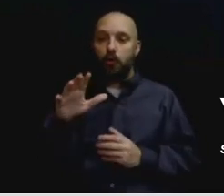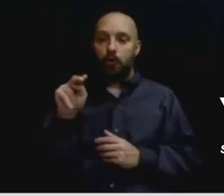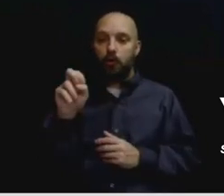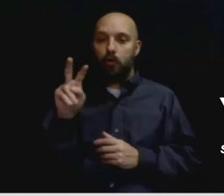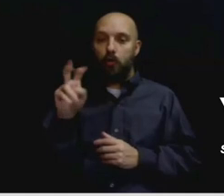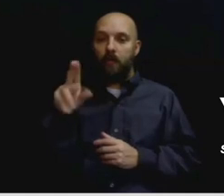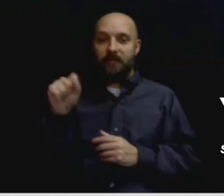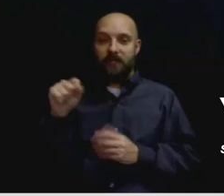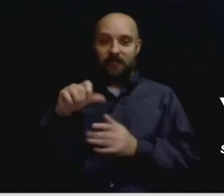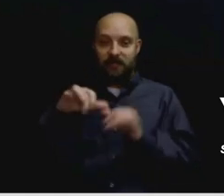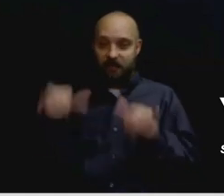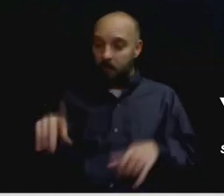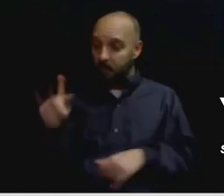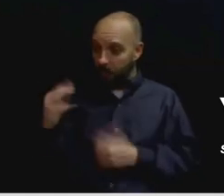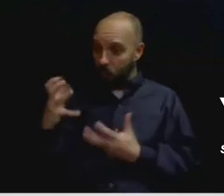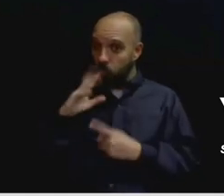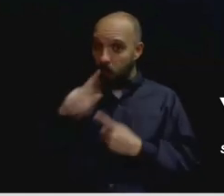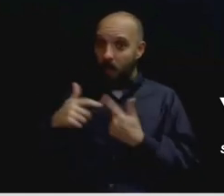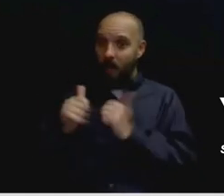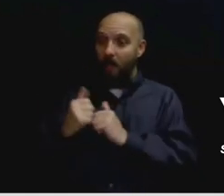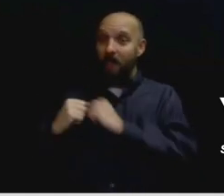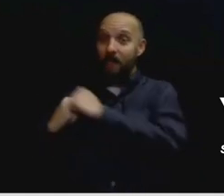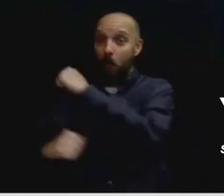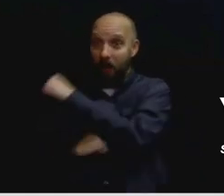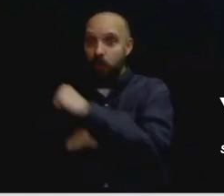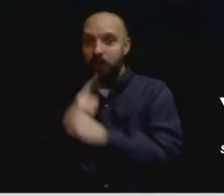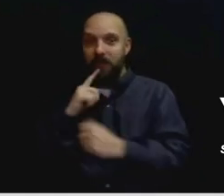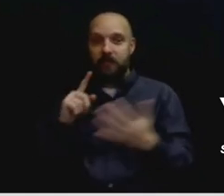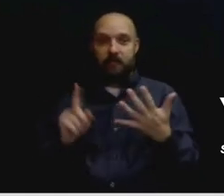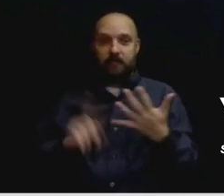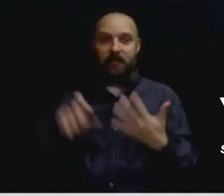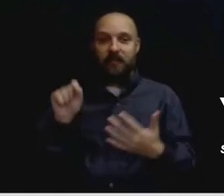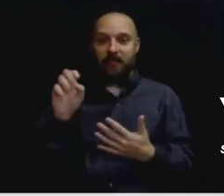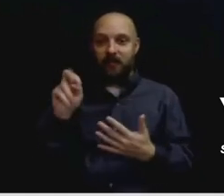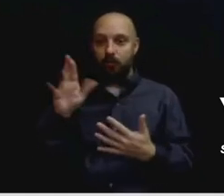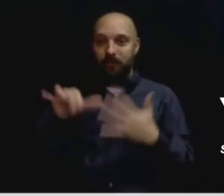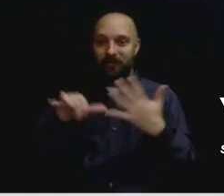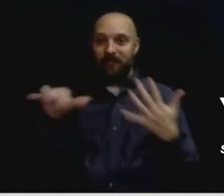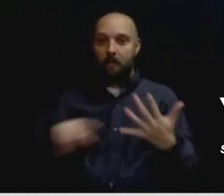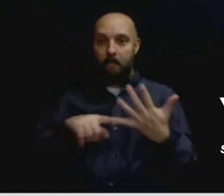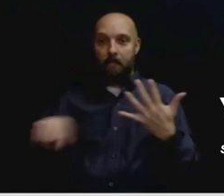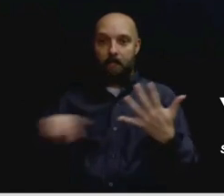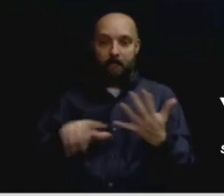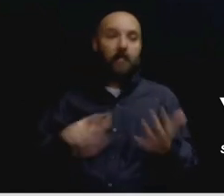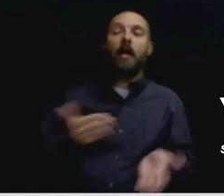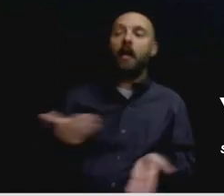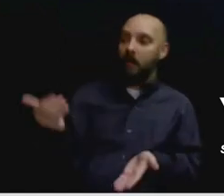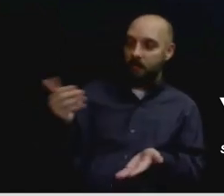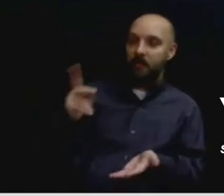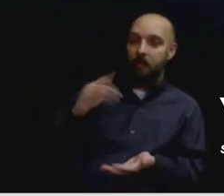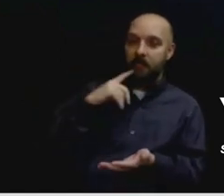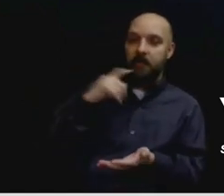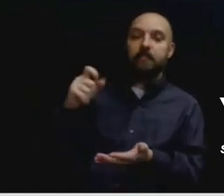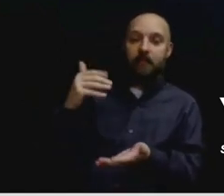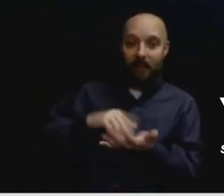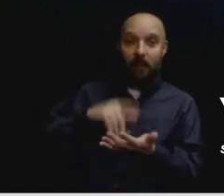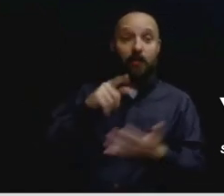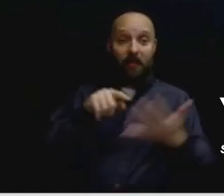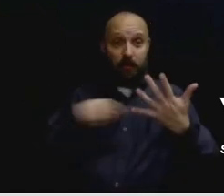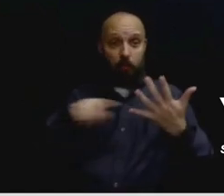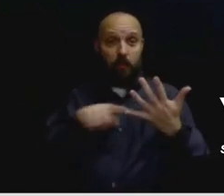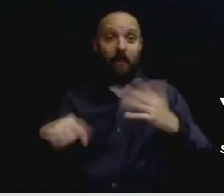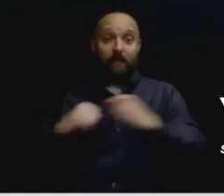want to talk about how the foundation is the sensory systems? Yeah, again, in this one, so the foundation are